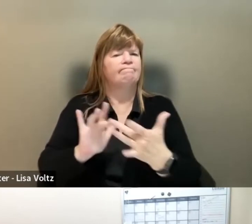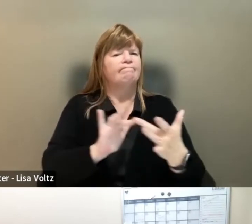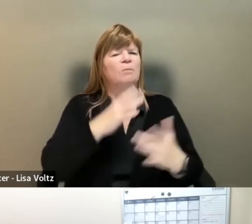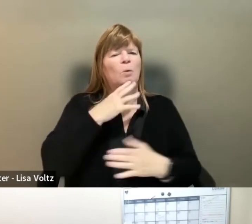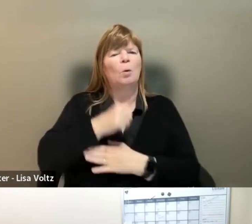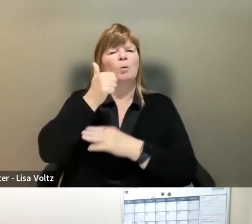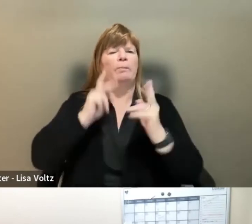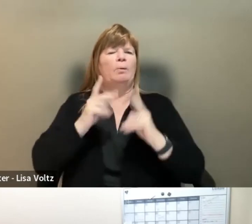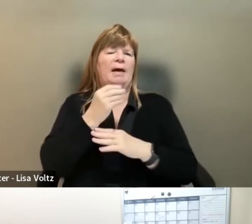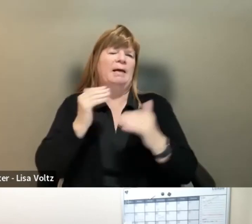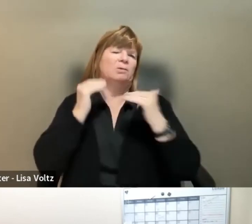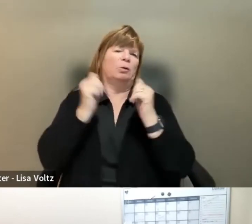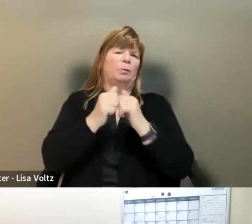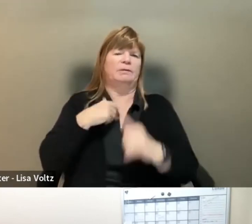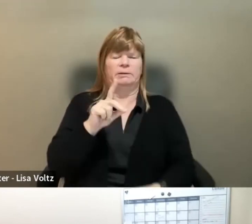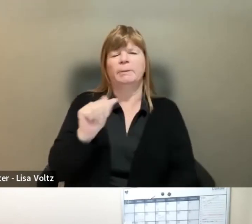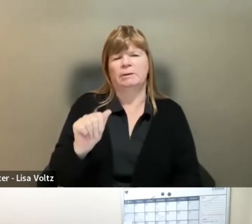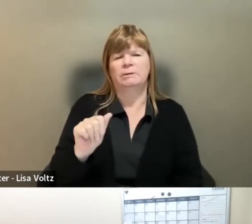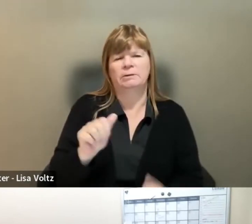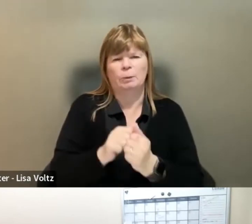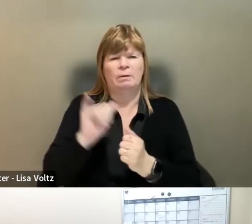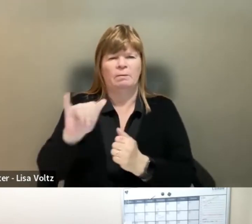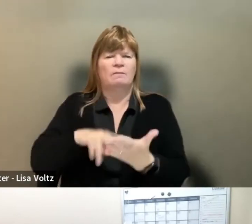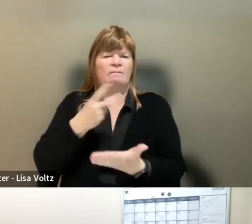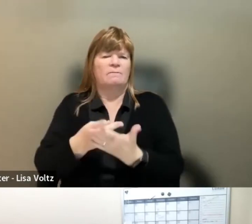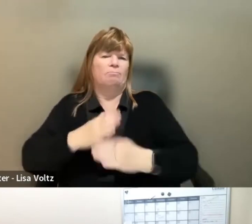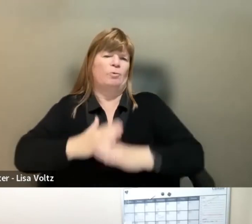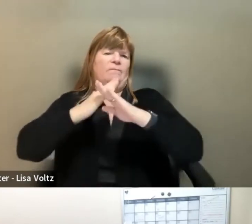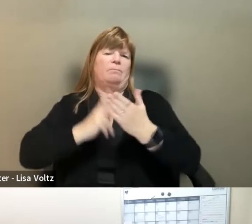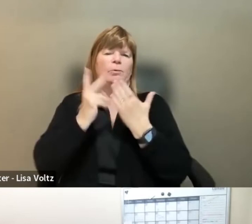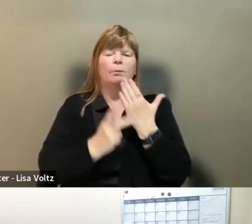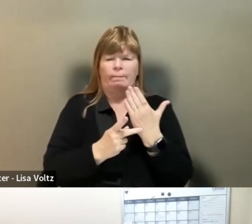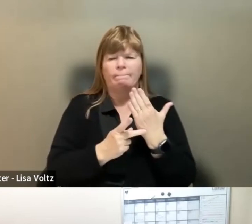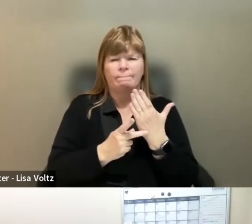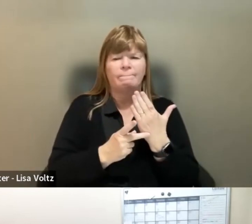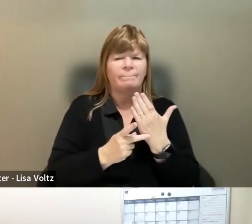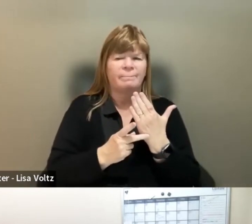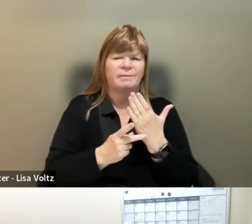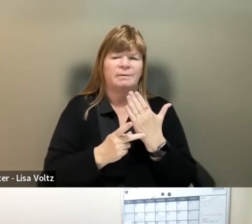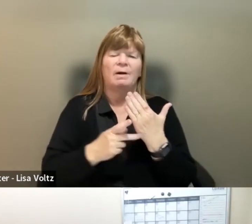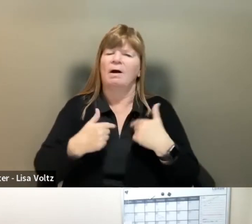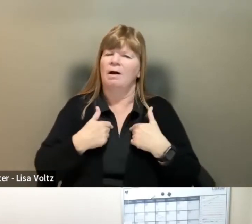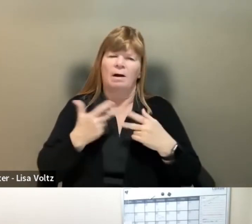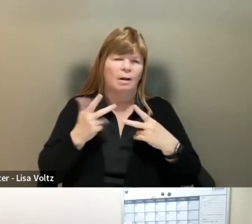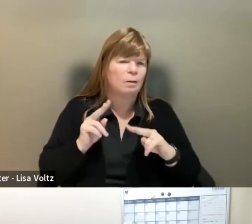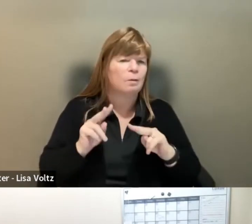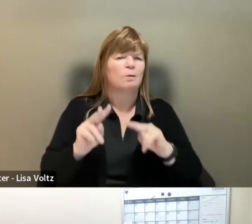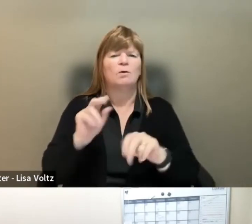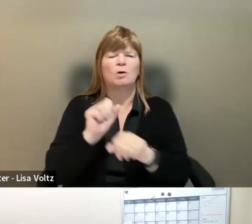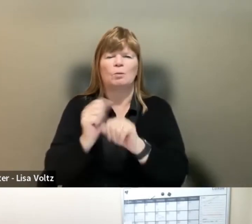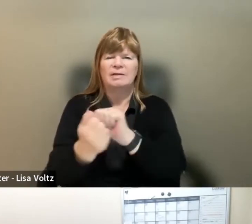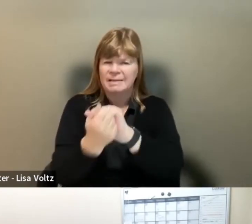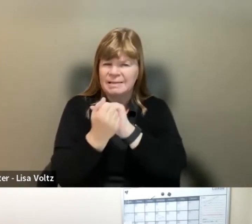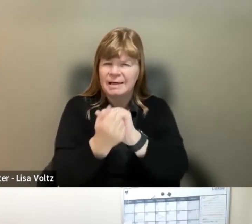and adults with disabilities with these falls prevention programs. And I certainly look forward to working together